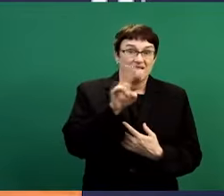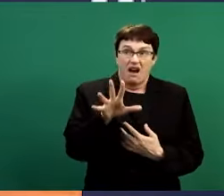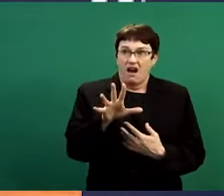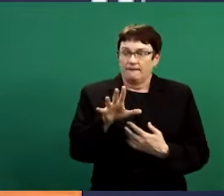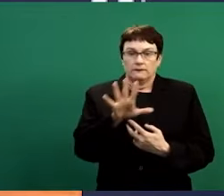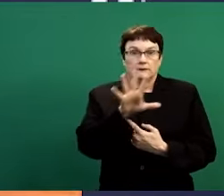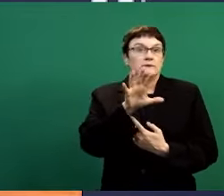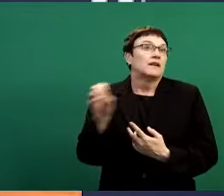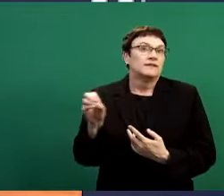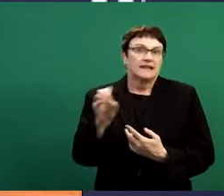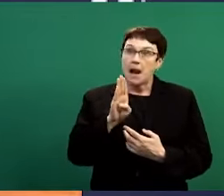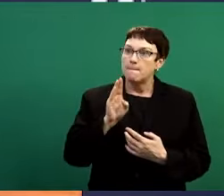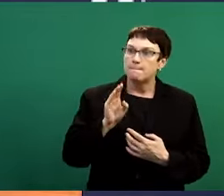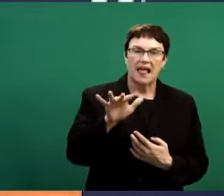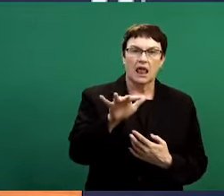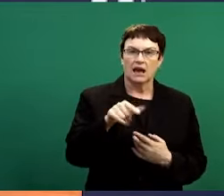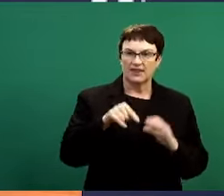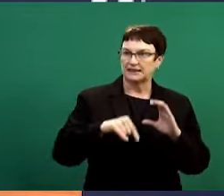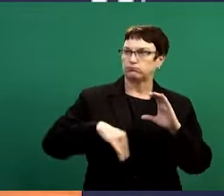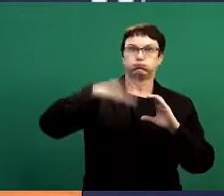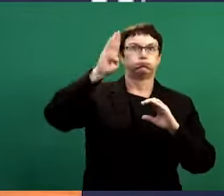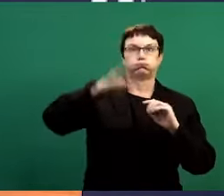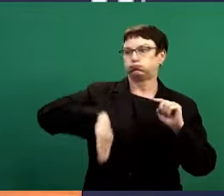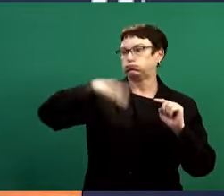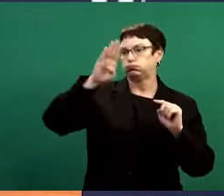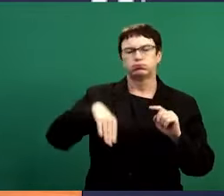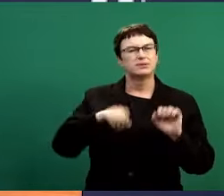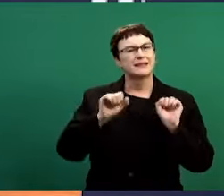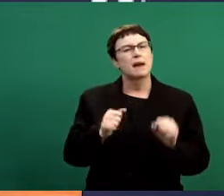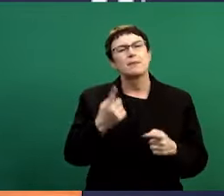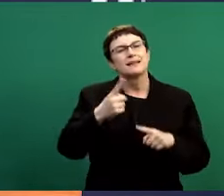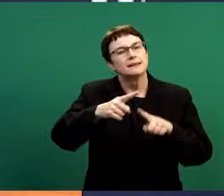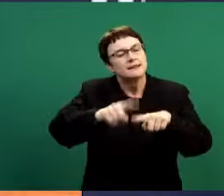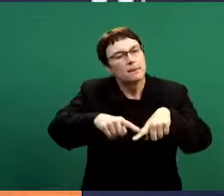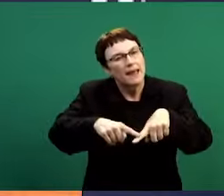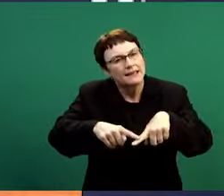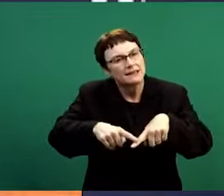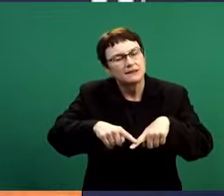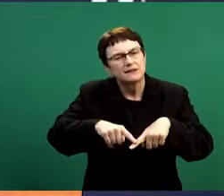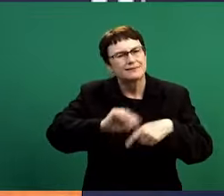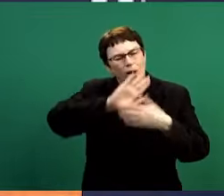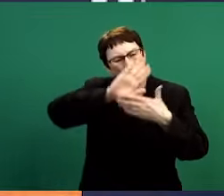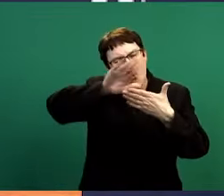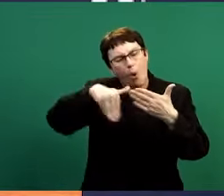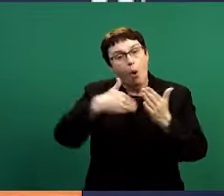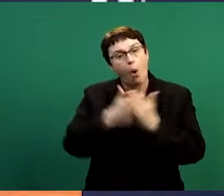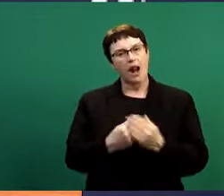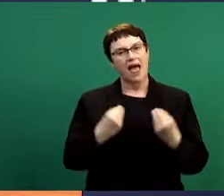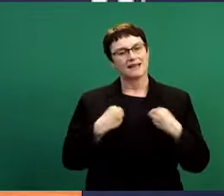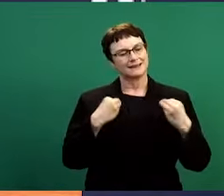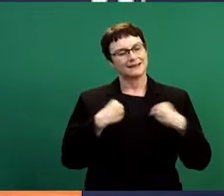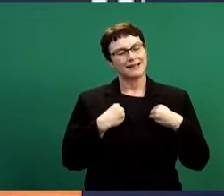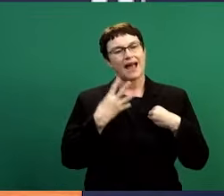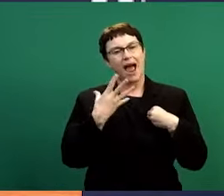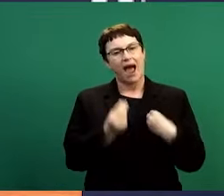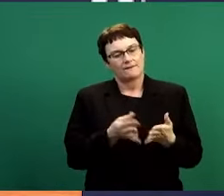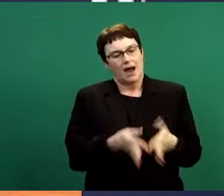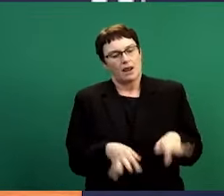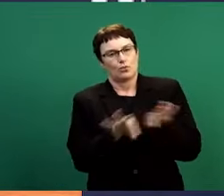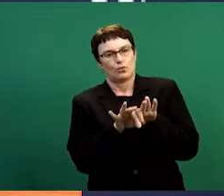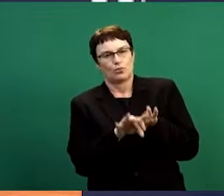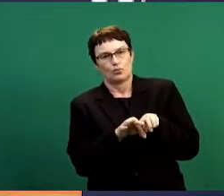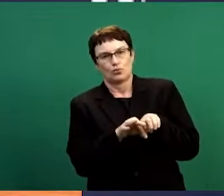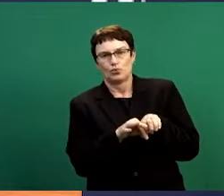time. And because it depends on the prices of all of those underlying assets. It's not a very